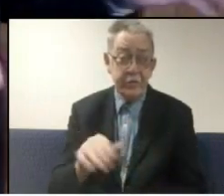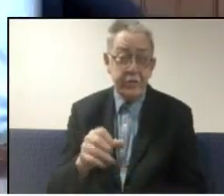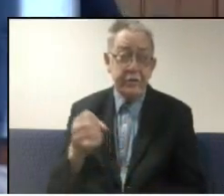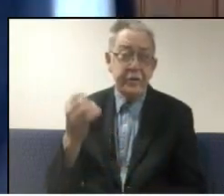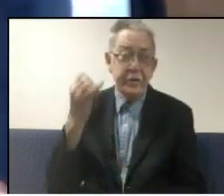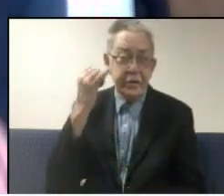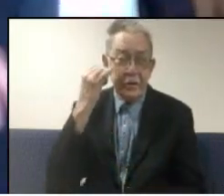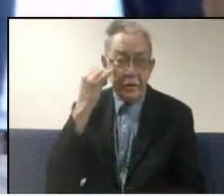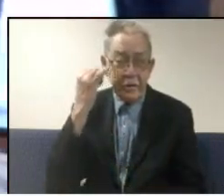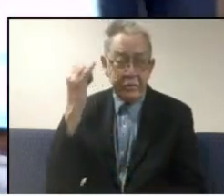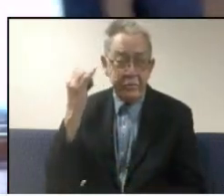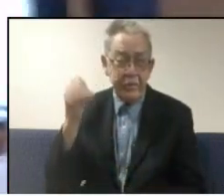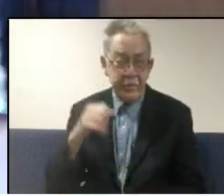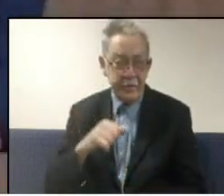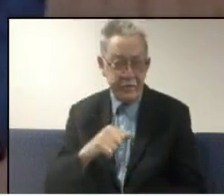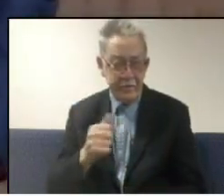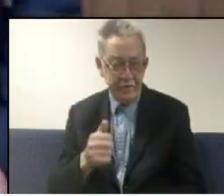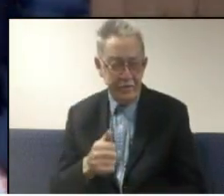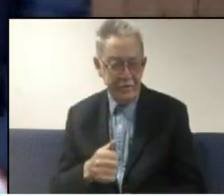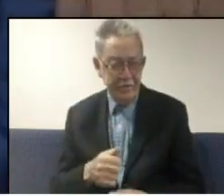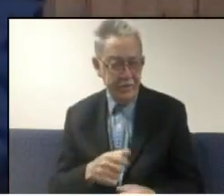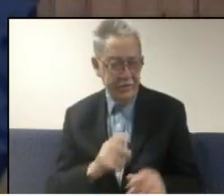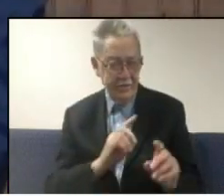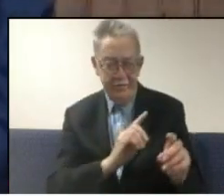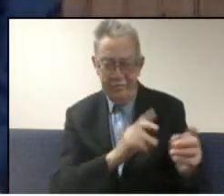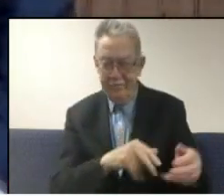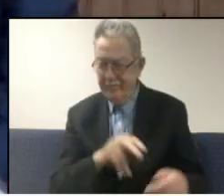other disciples are like,